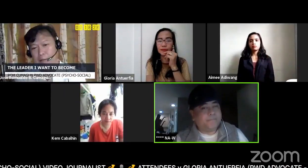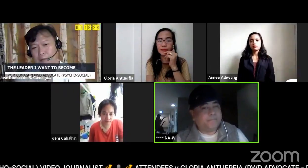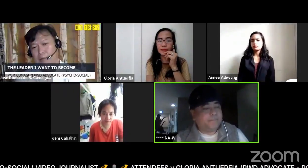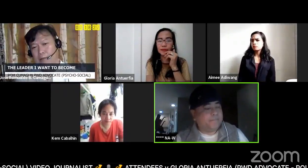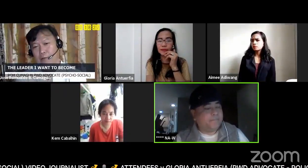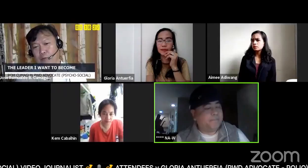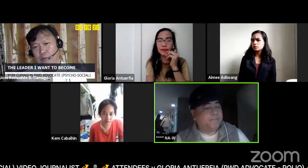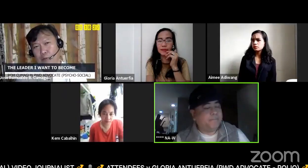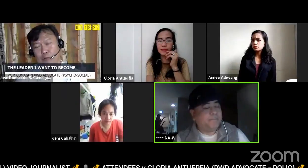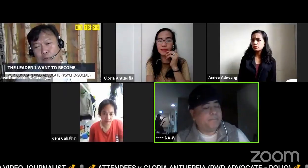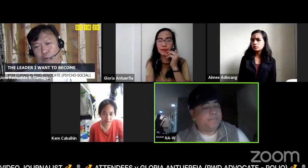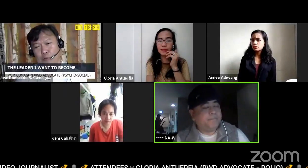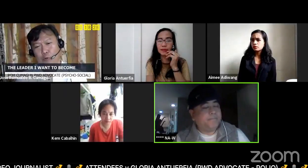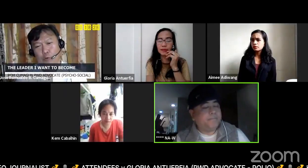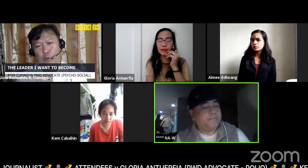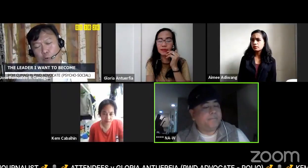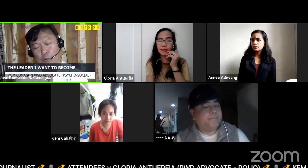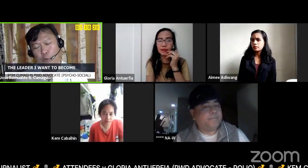opposite